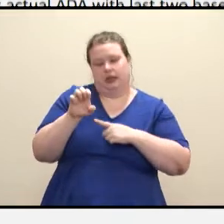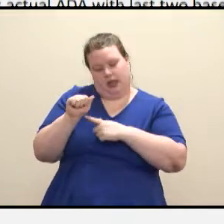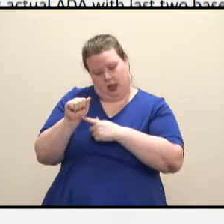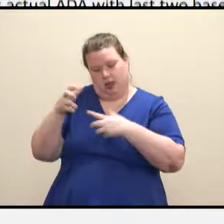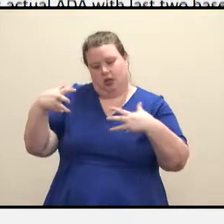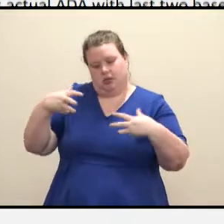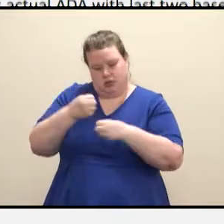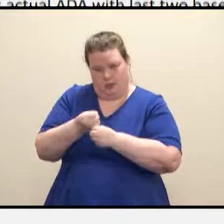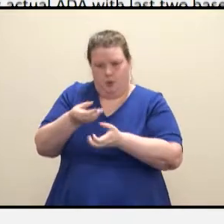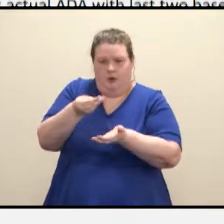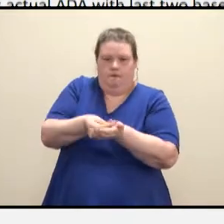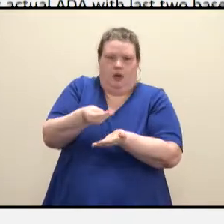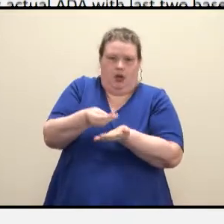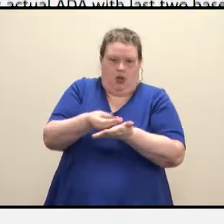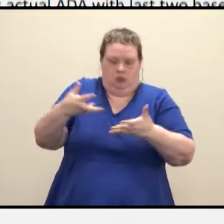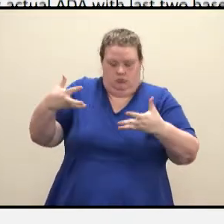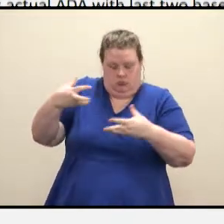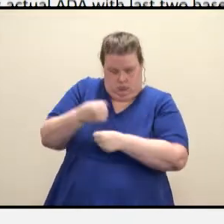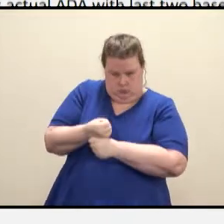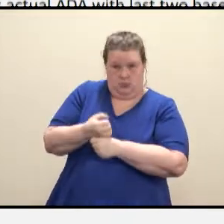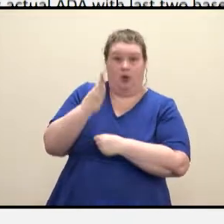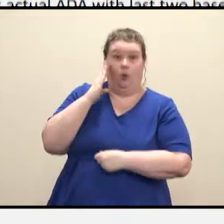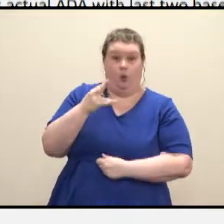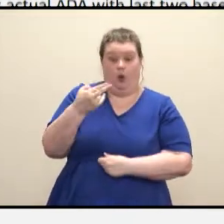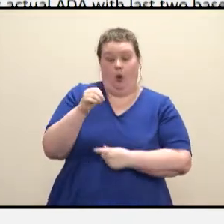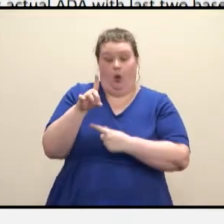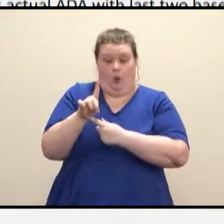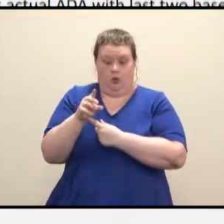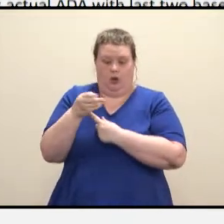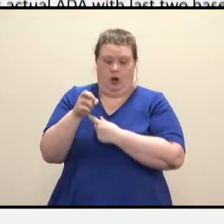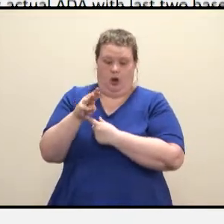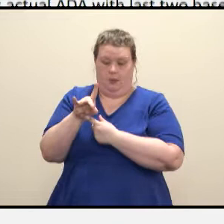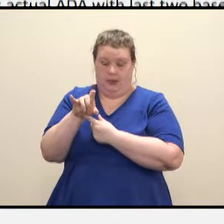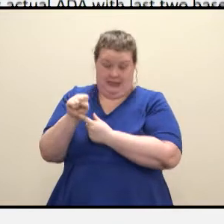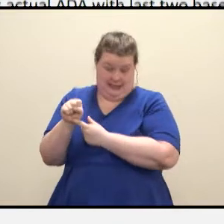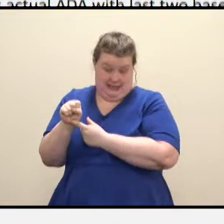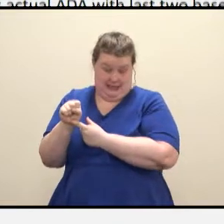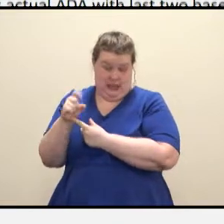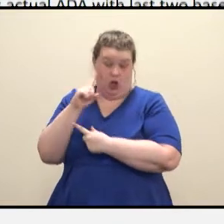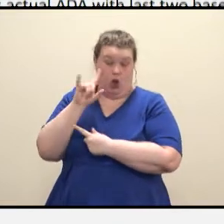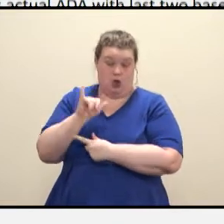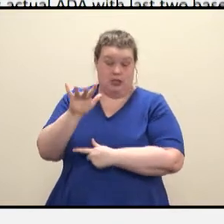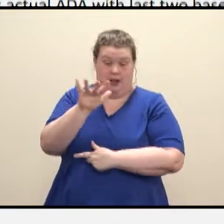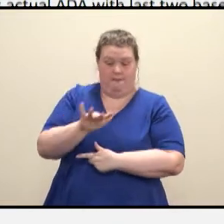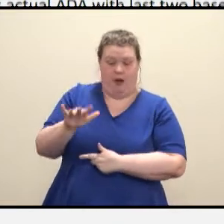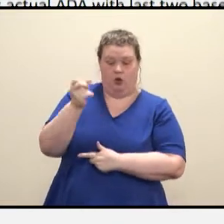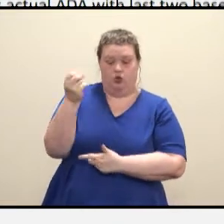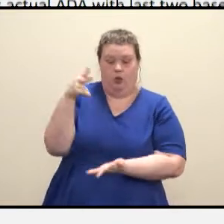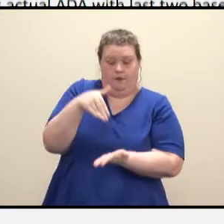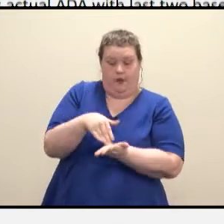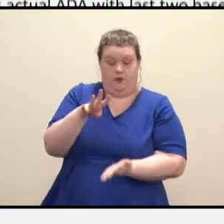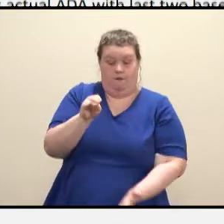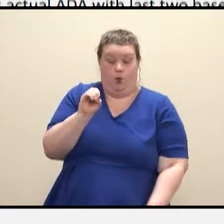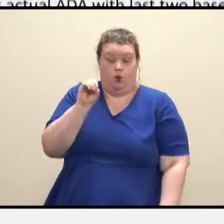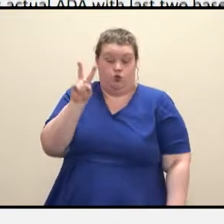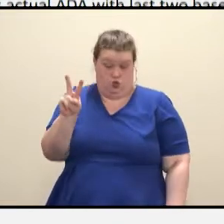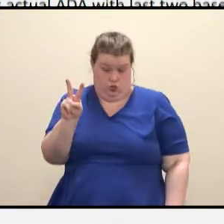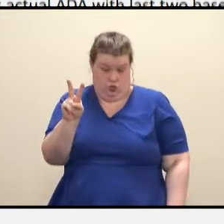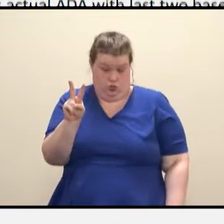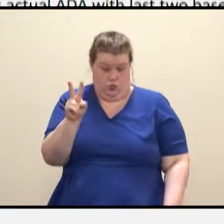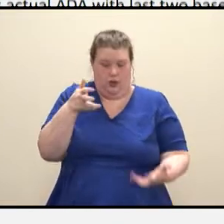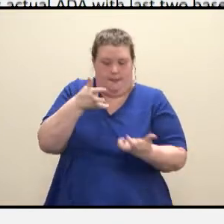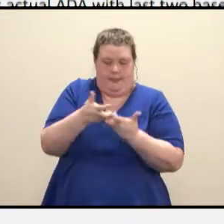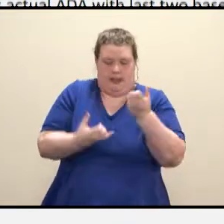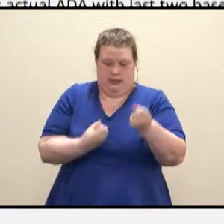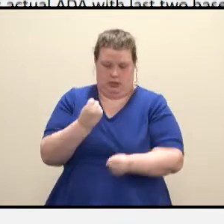are going to hold us harmless, it looks like that's going to be about $12,402 for this year. What they're going to